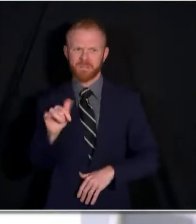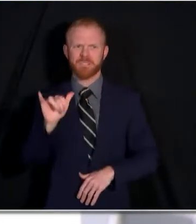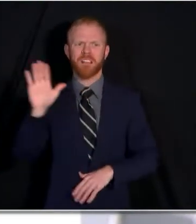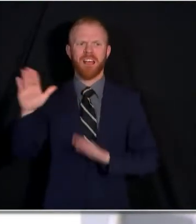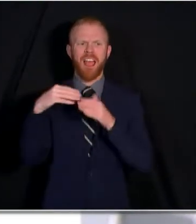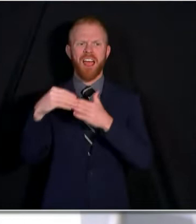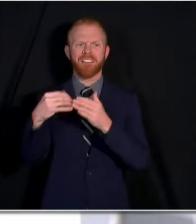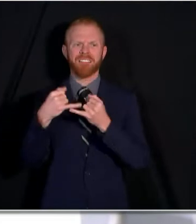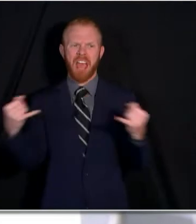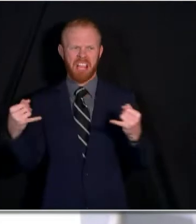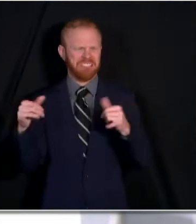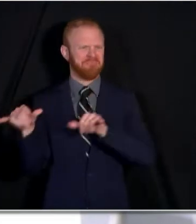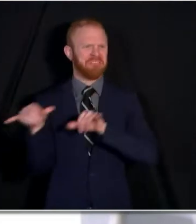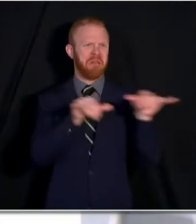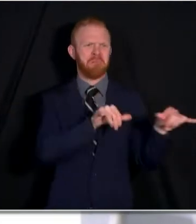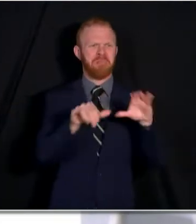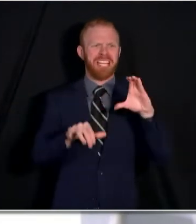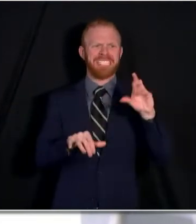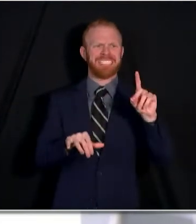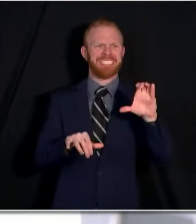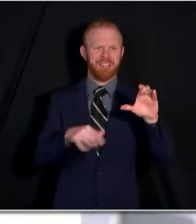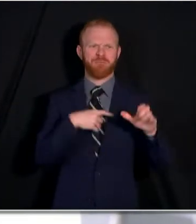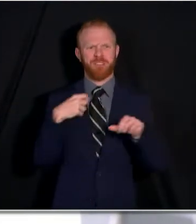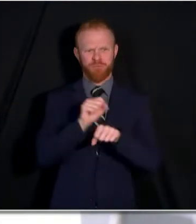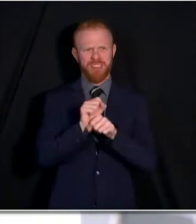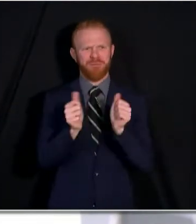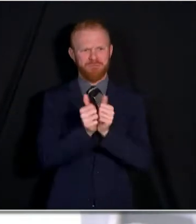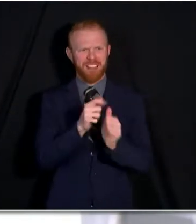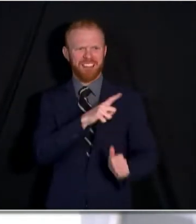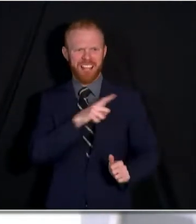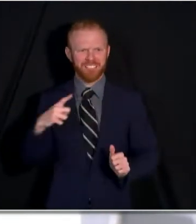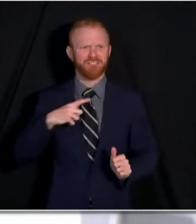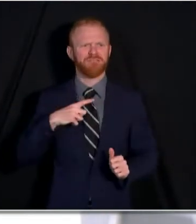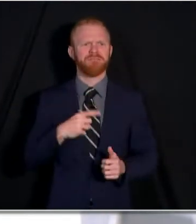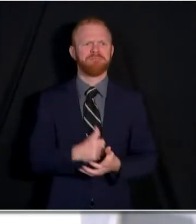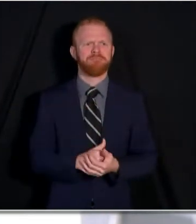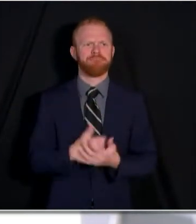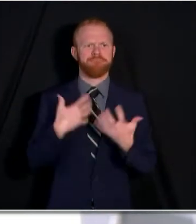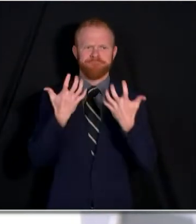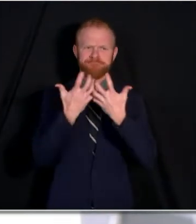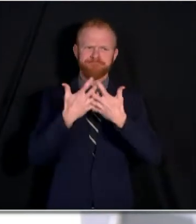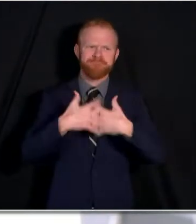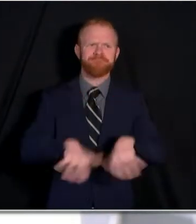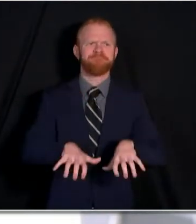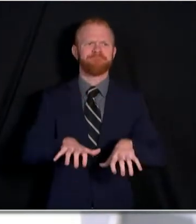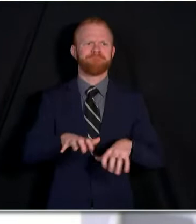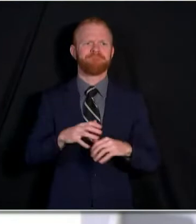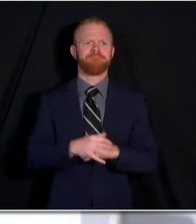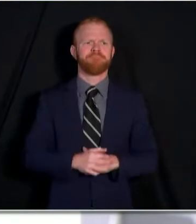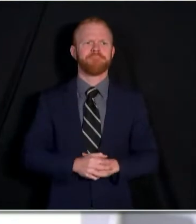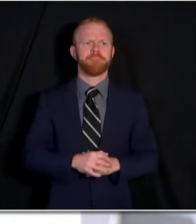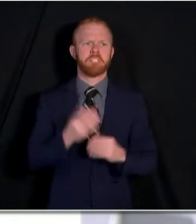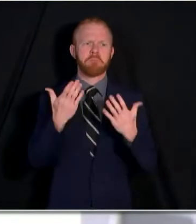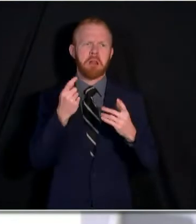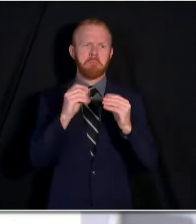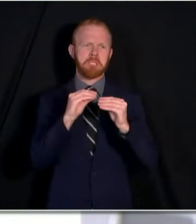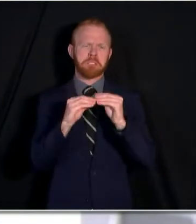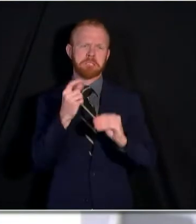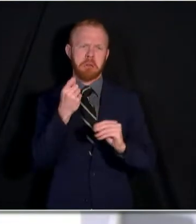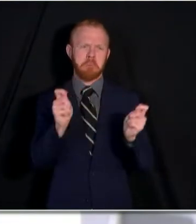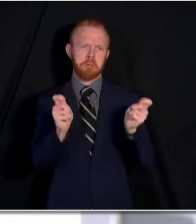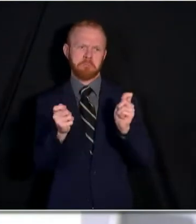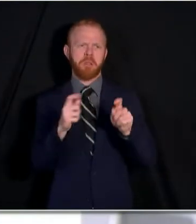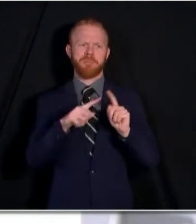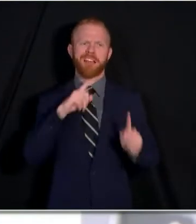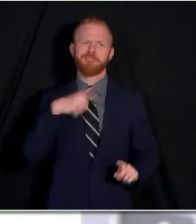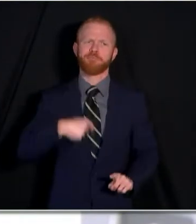as they were with the CDC guidelines. We're working with the legislature to close those gaps and address some of the nuances, but I'm very proud of that work